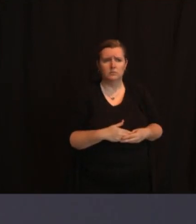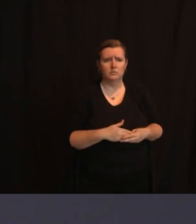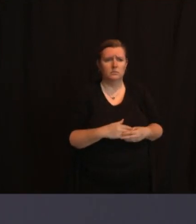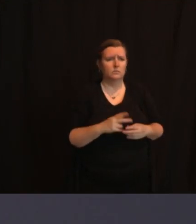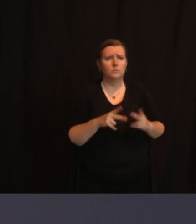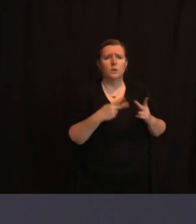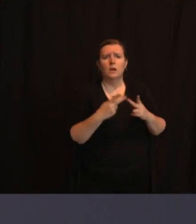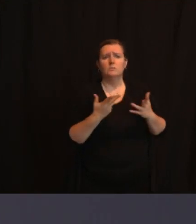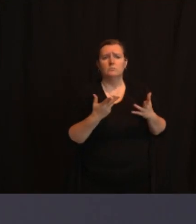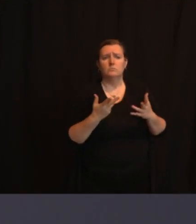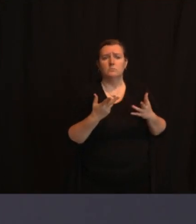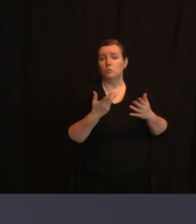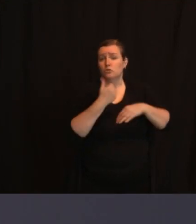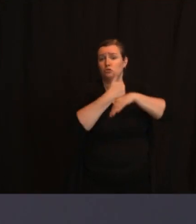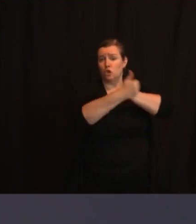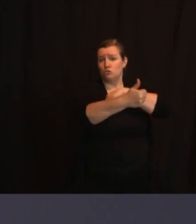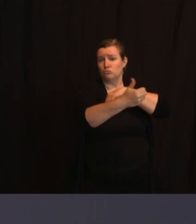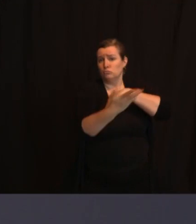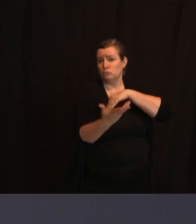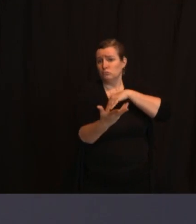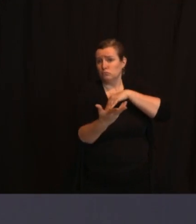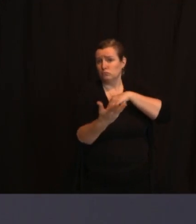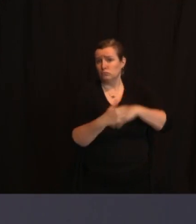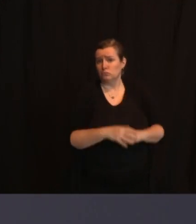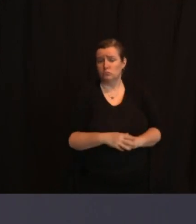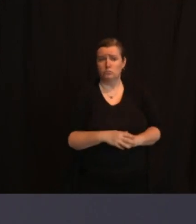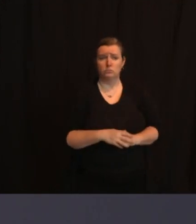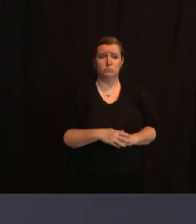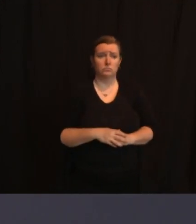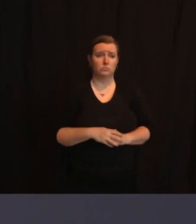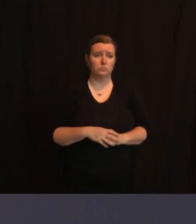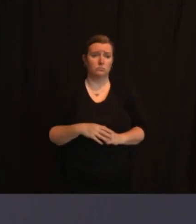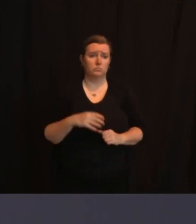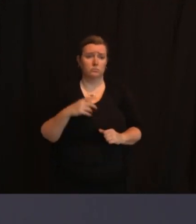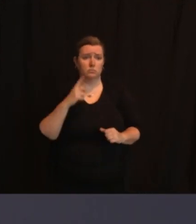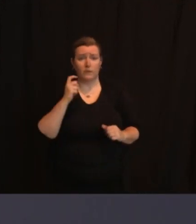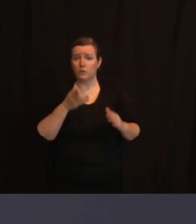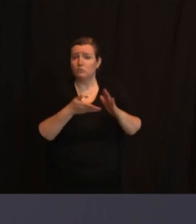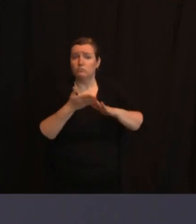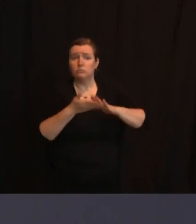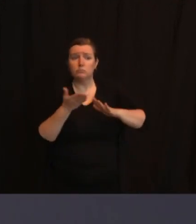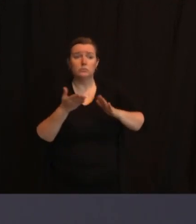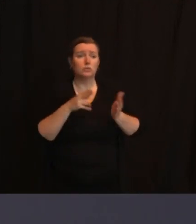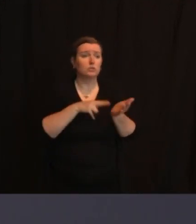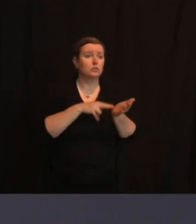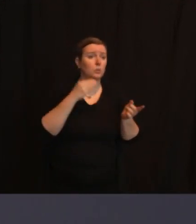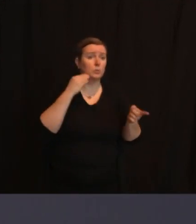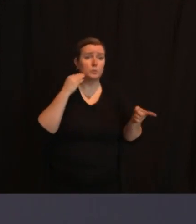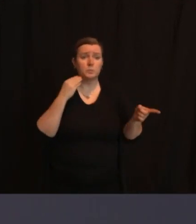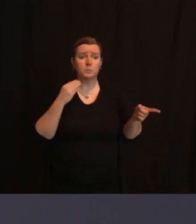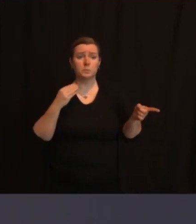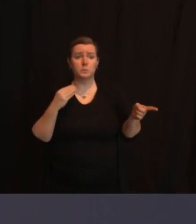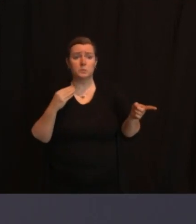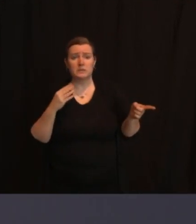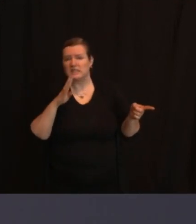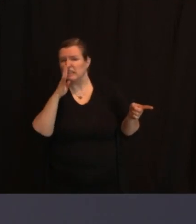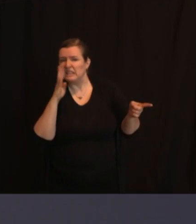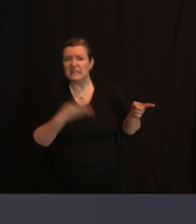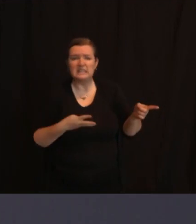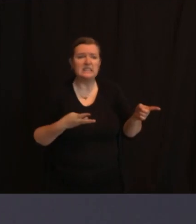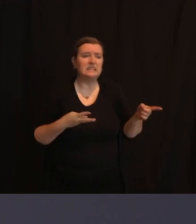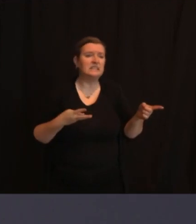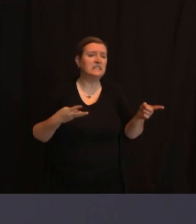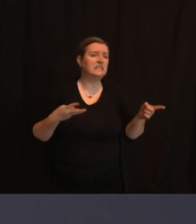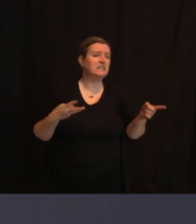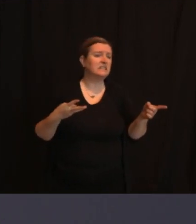could some of these people face if these bad actors, if they are found to be negligent? Is it just fines, or could it